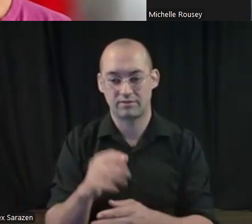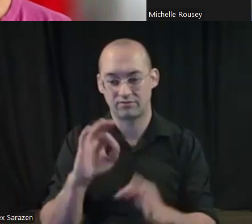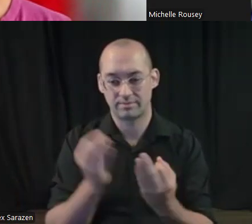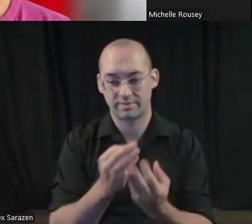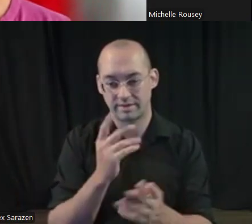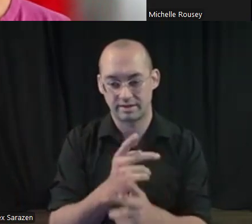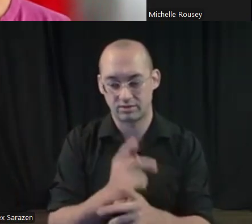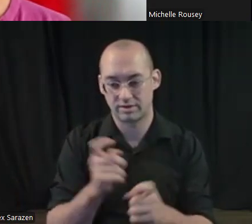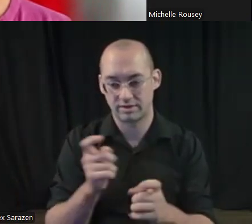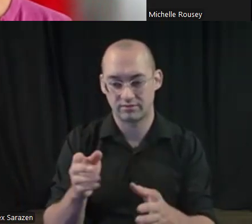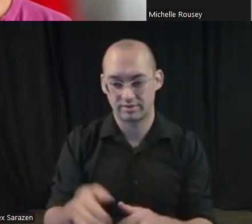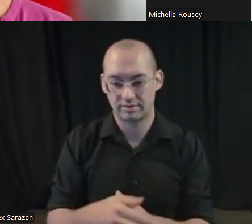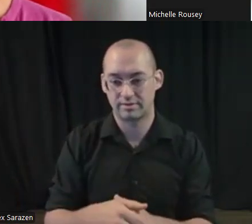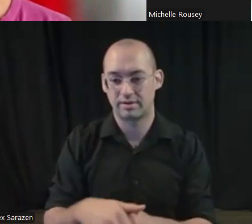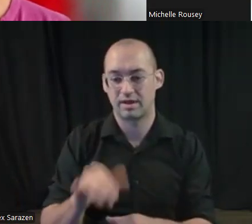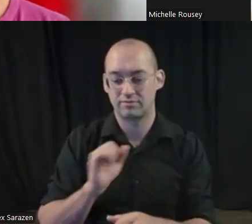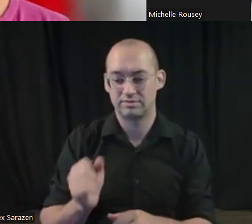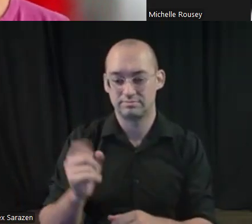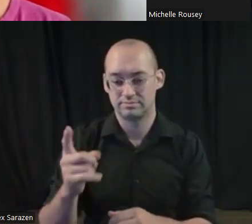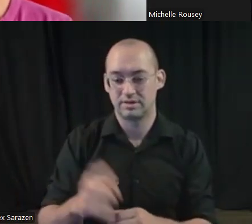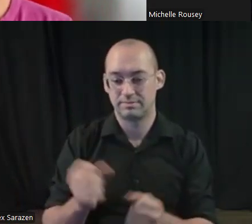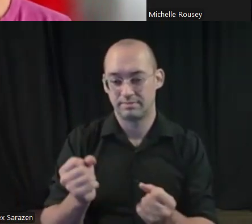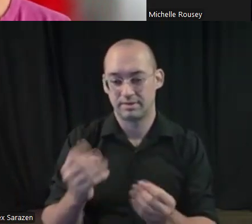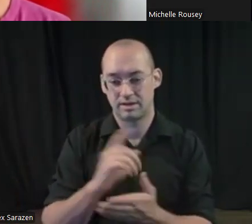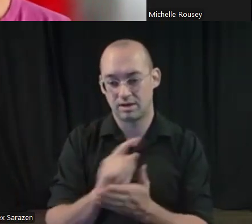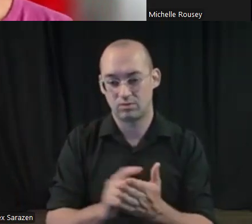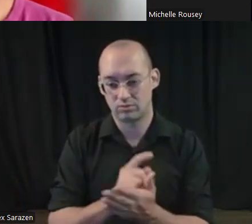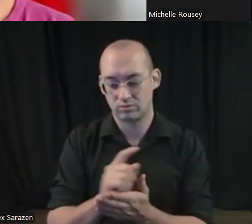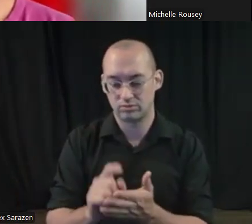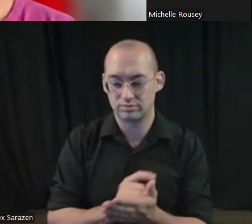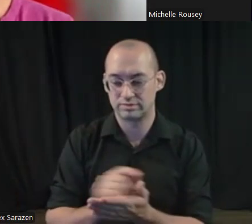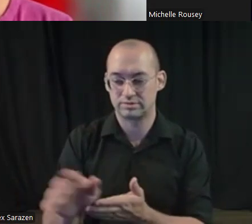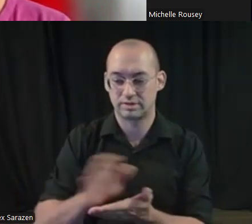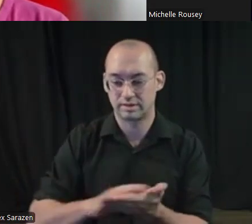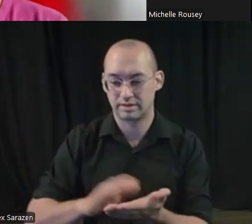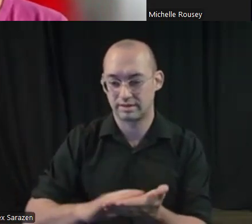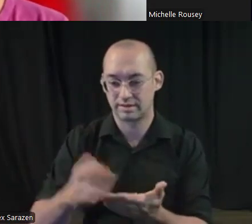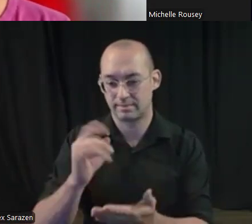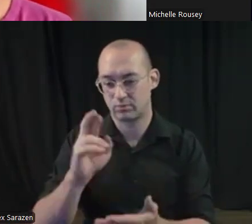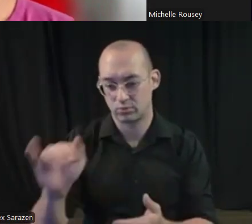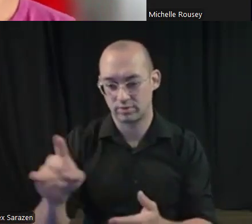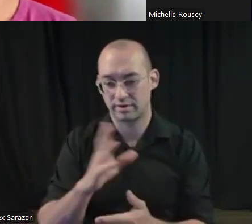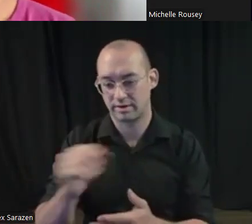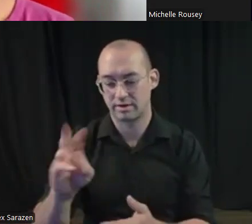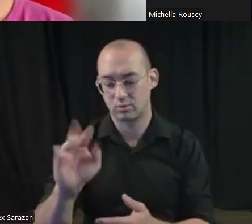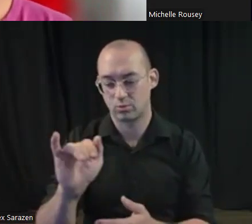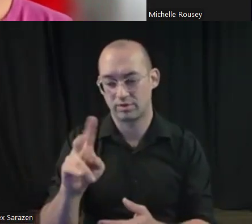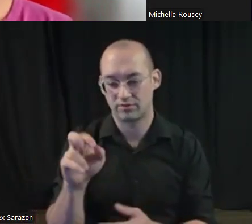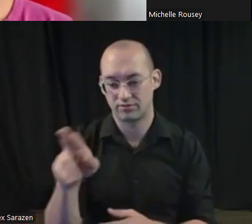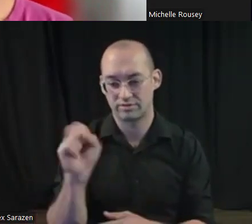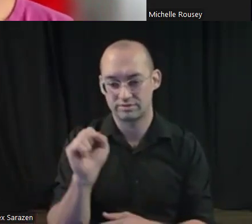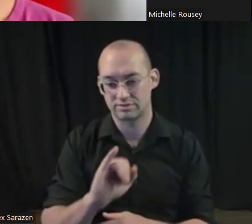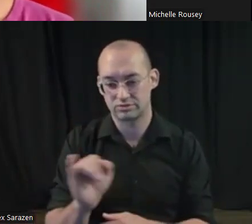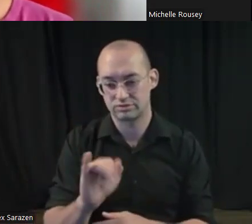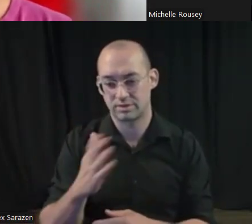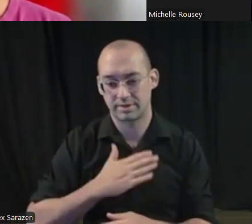corners of a hemorrhoid, I've spent double navigating the labyrinth of forms and waivers and insurers. And my experience gives